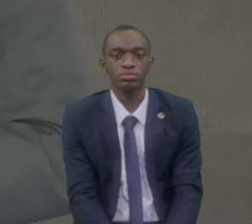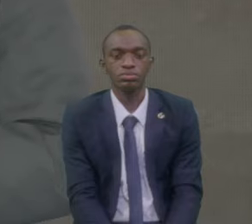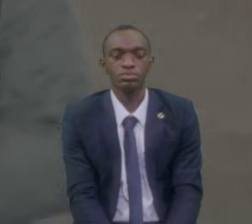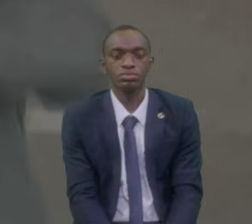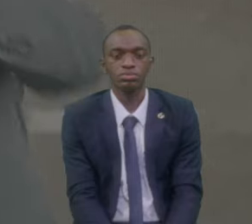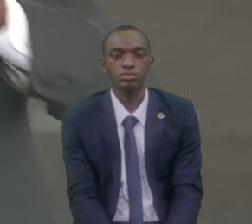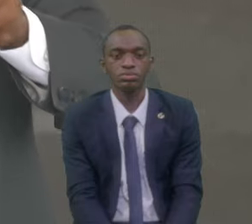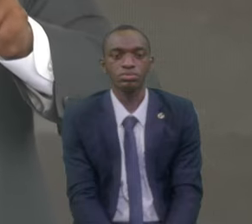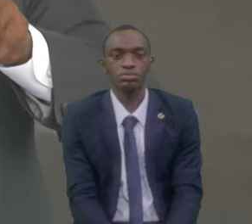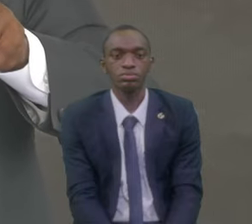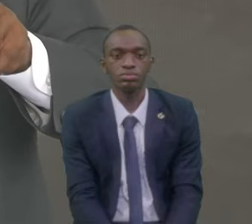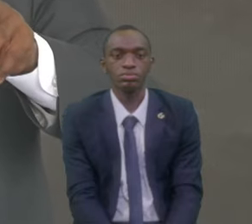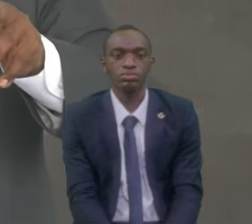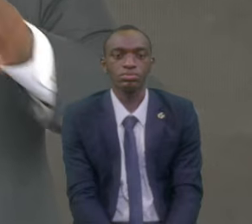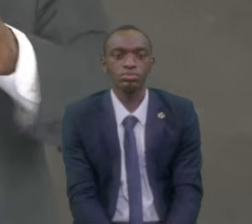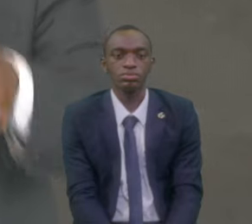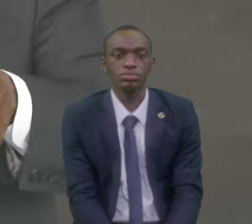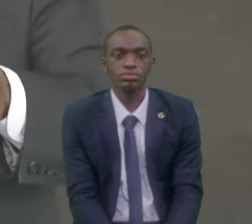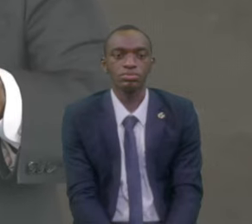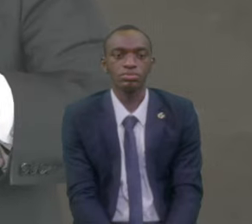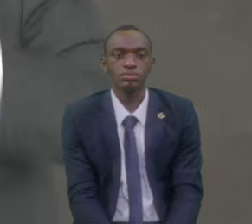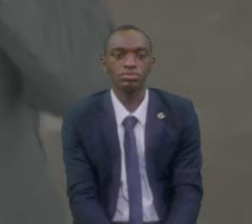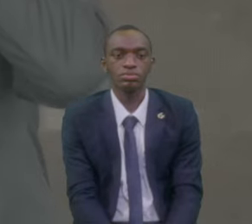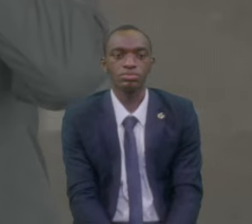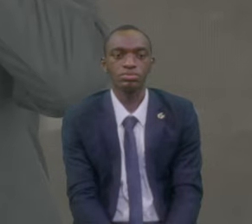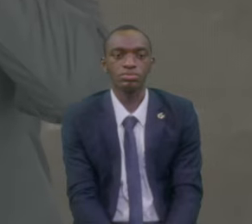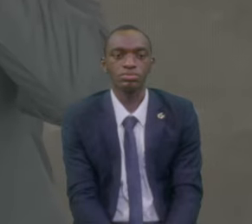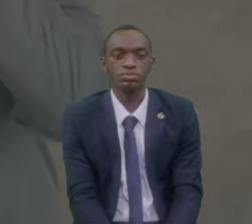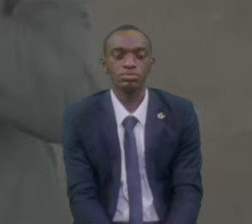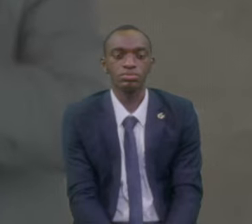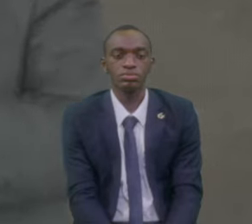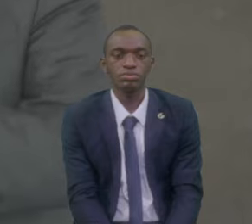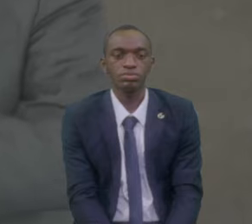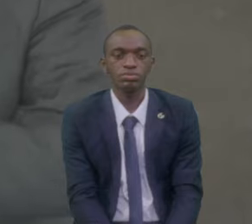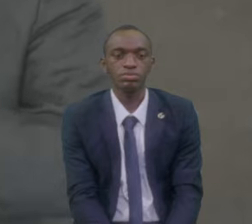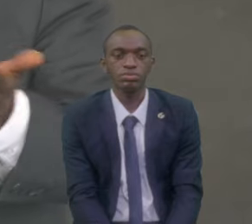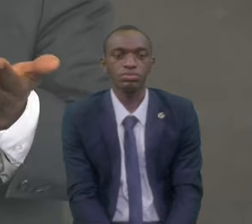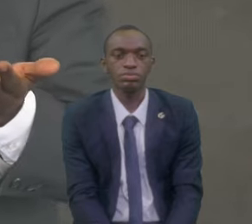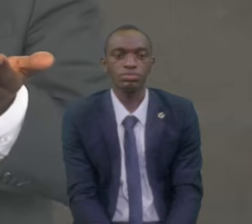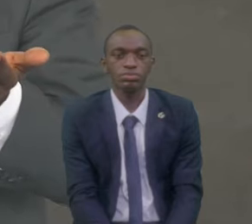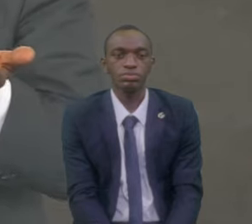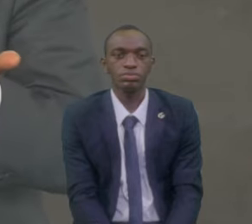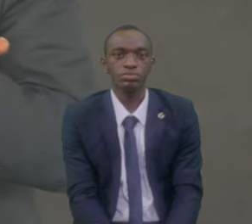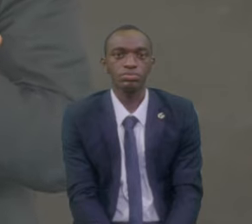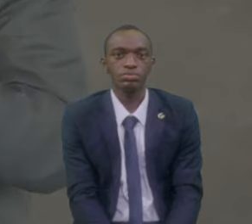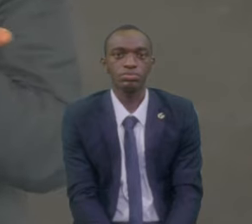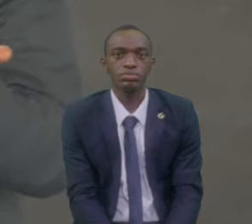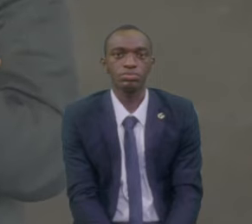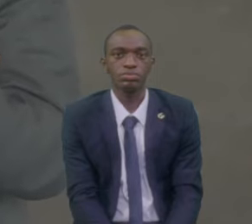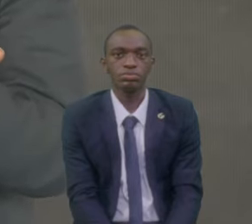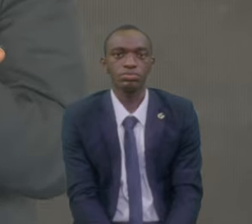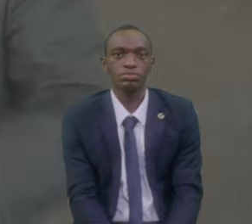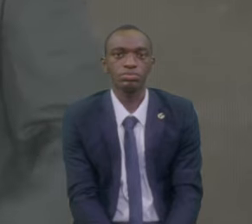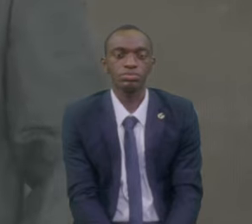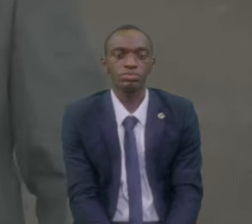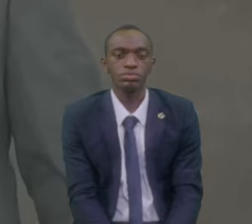sinned, for we have spoken against the Lord and